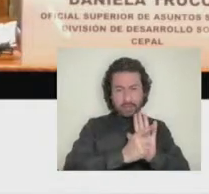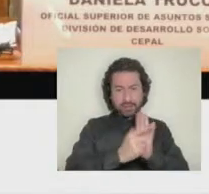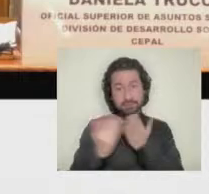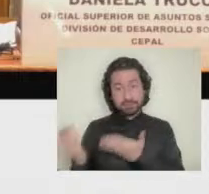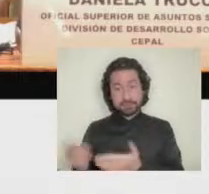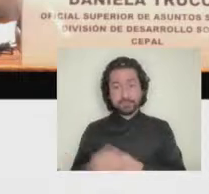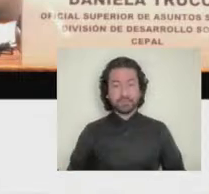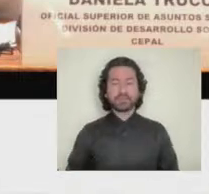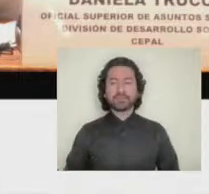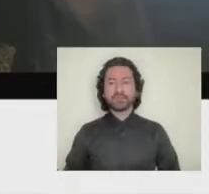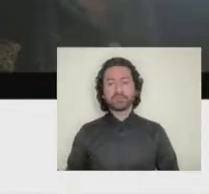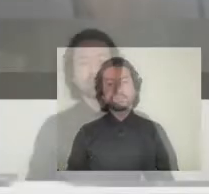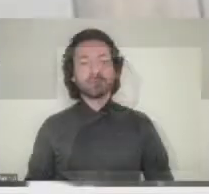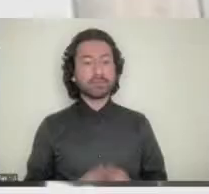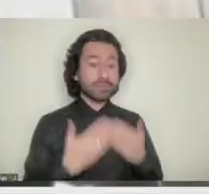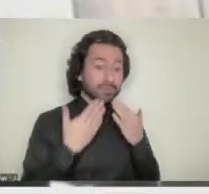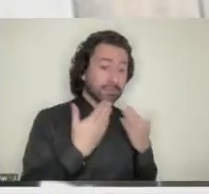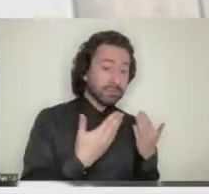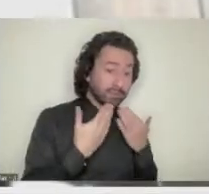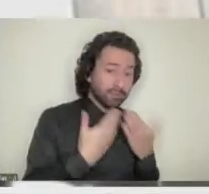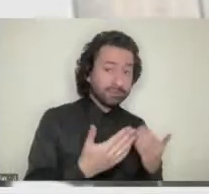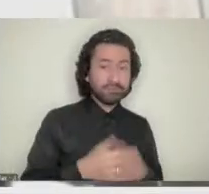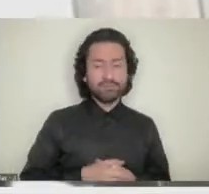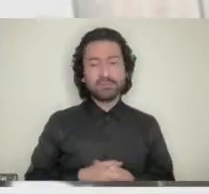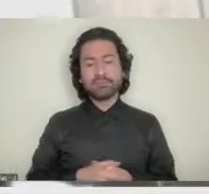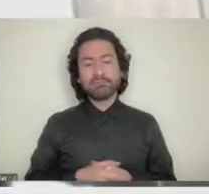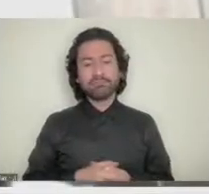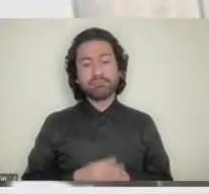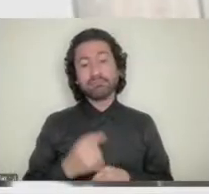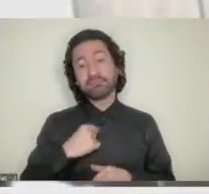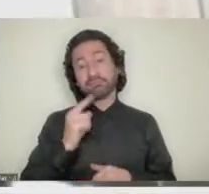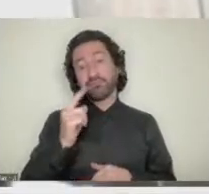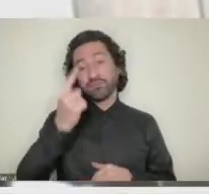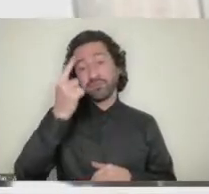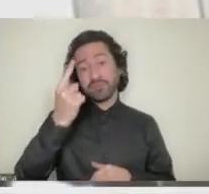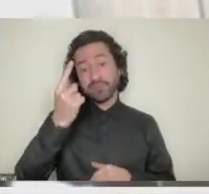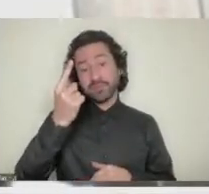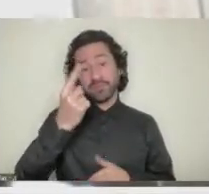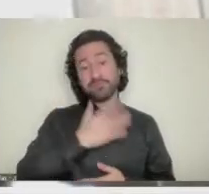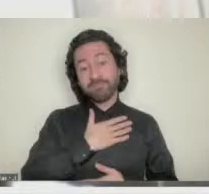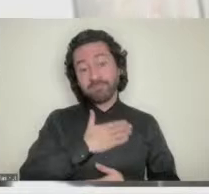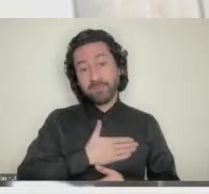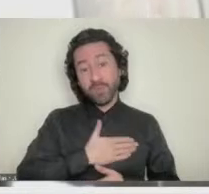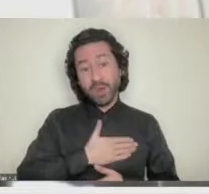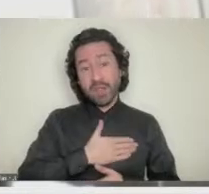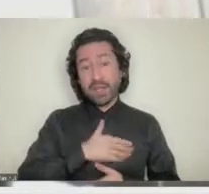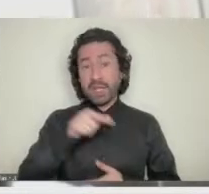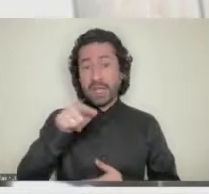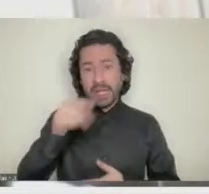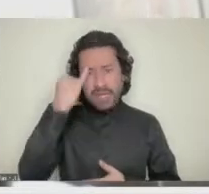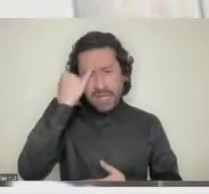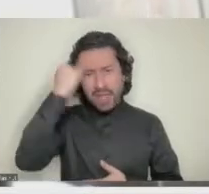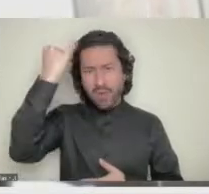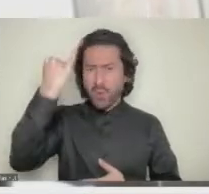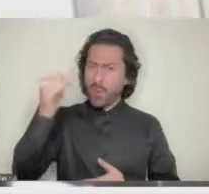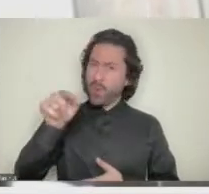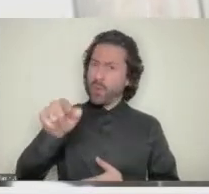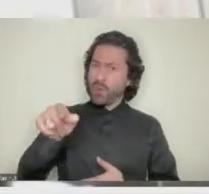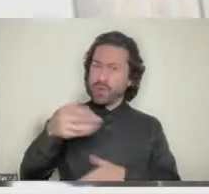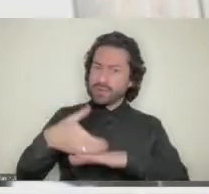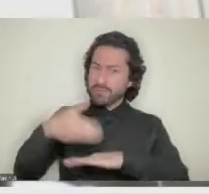factors? You have 10 minutes, Silvia Schmelkes. Thank you very much, but I would like to congratulate